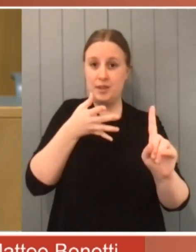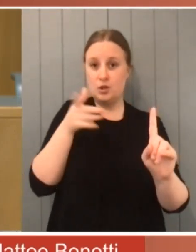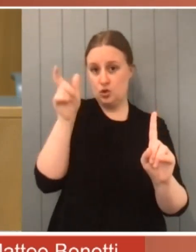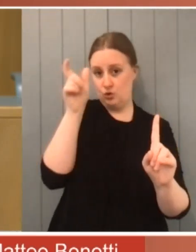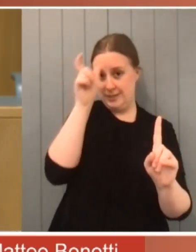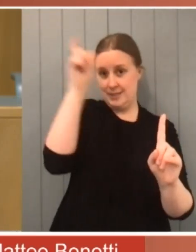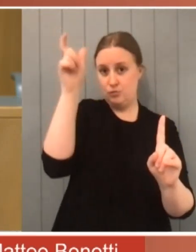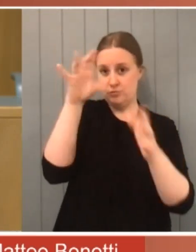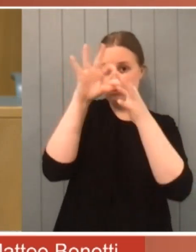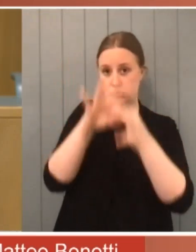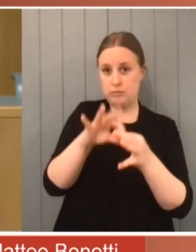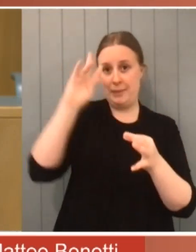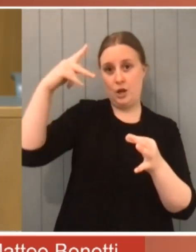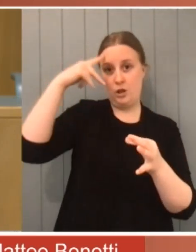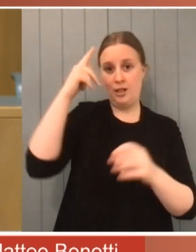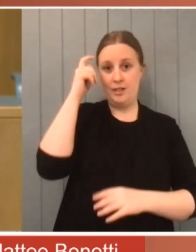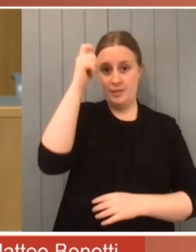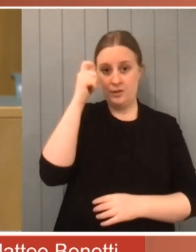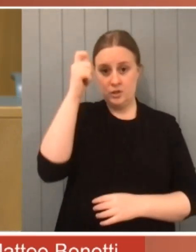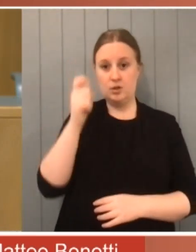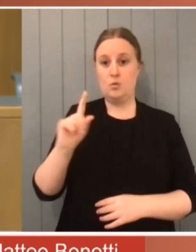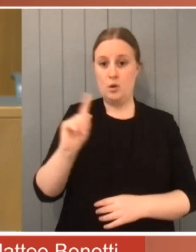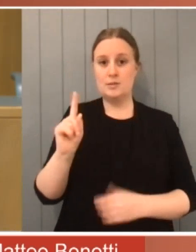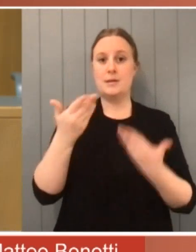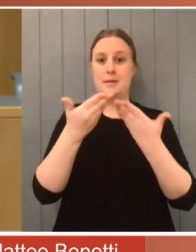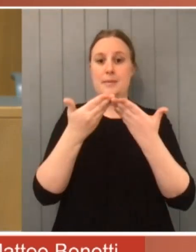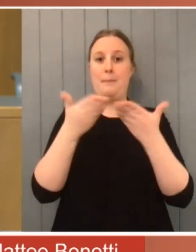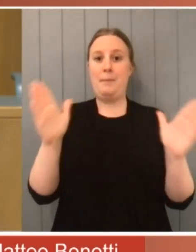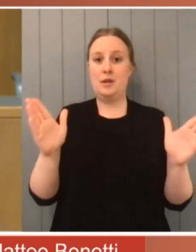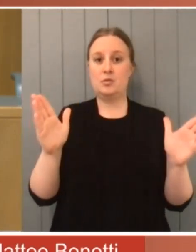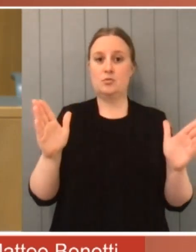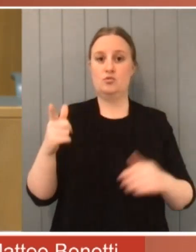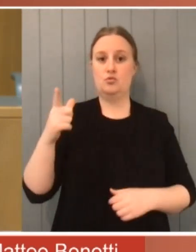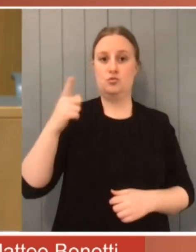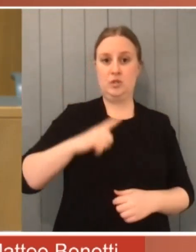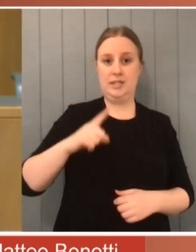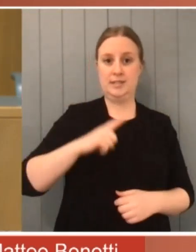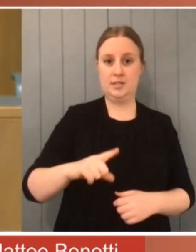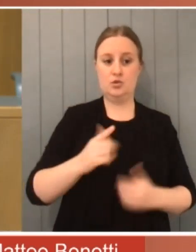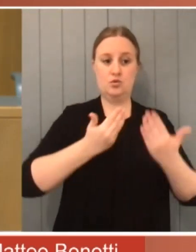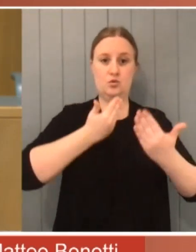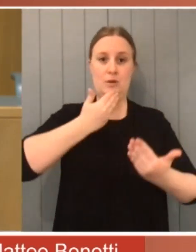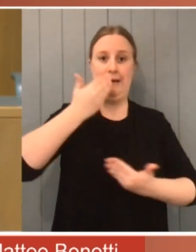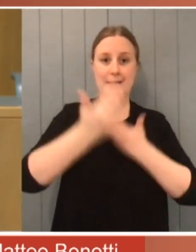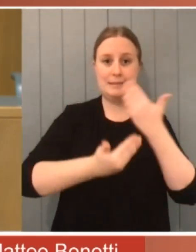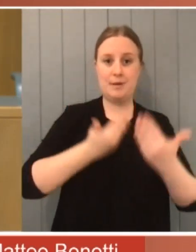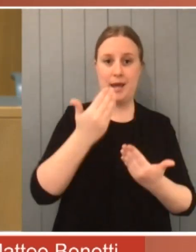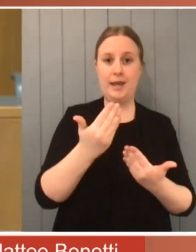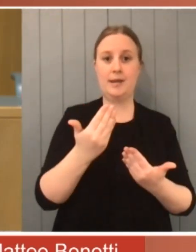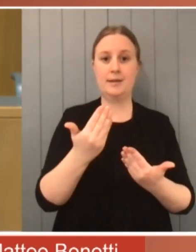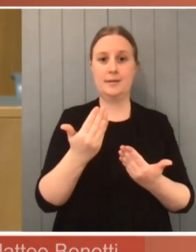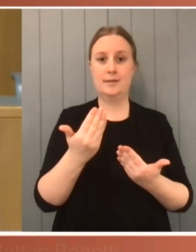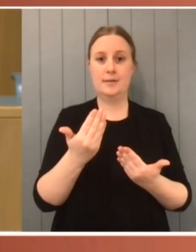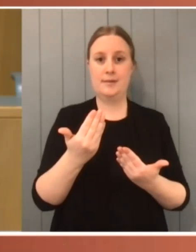theory, which is the idea of public reason, to explain why compulsory voting is important to promote public reason in